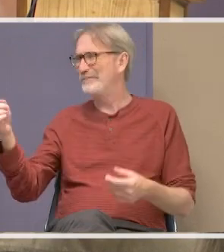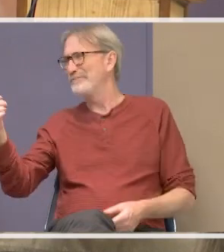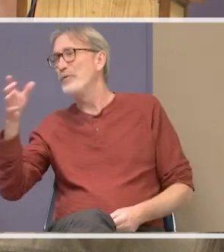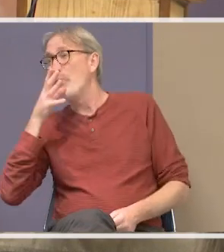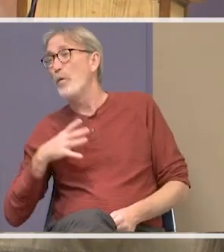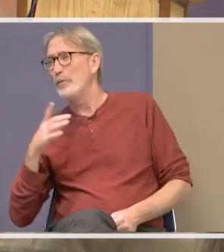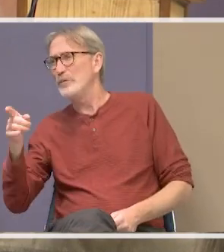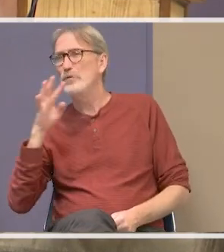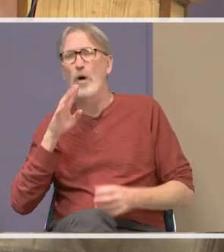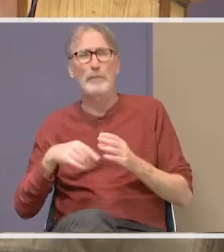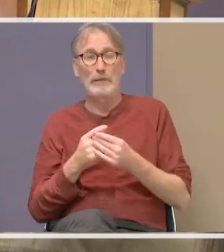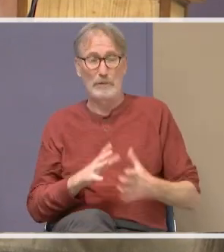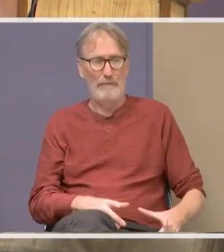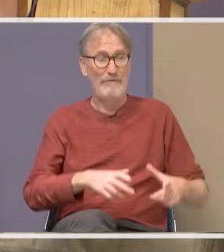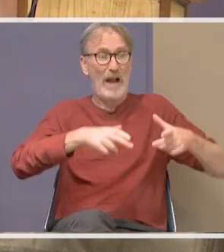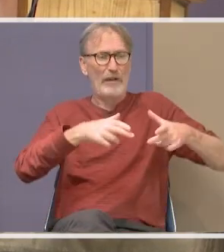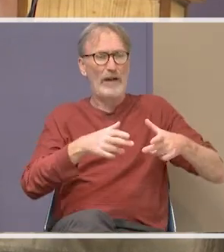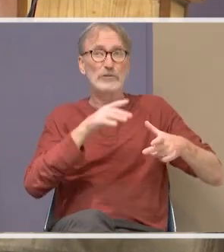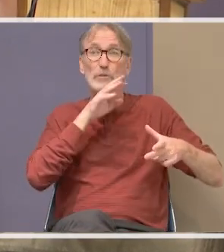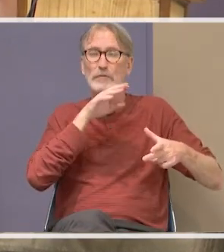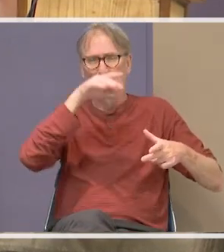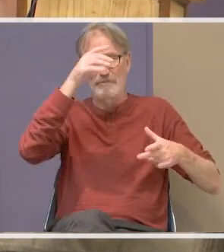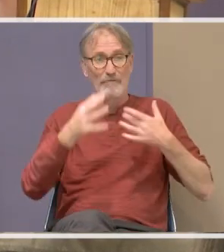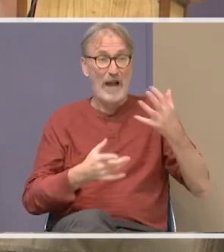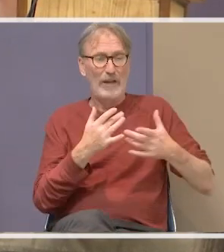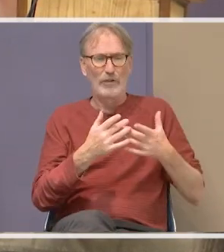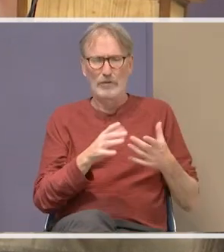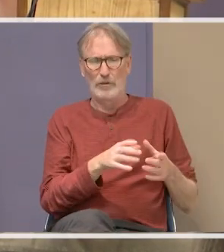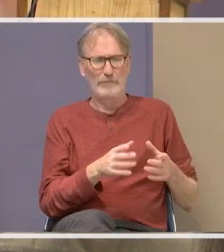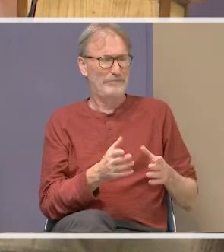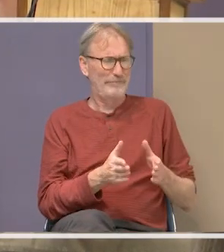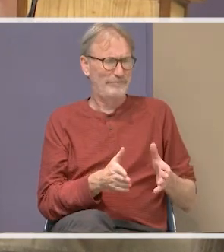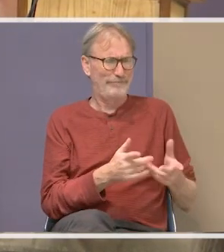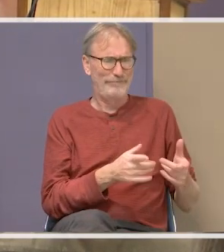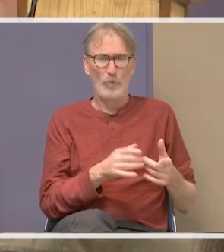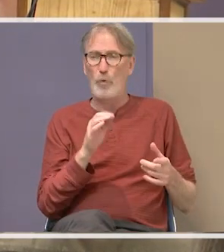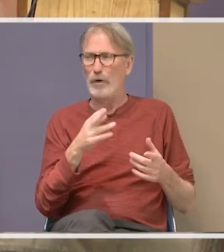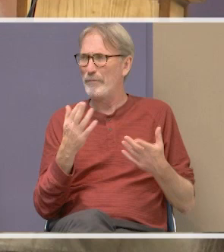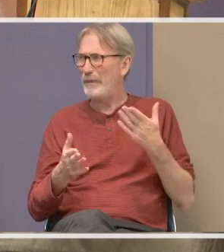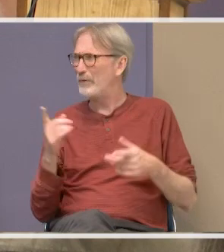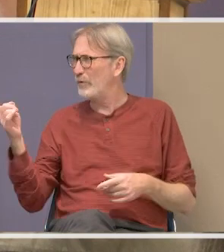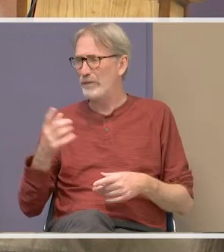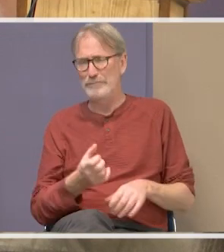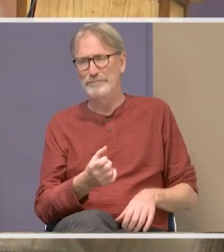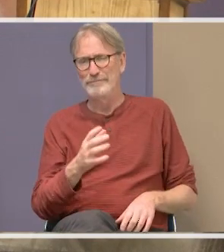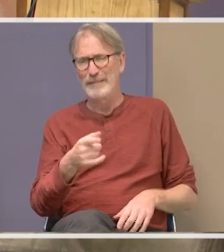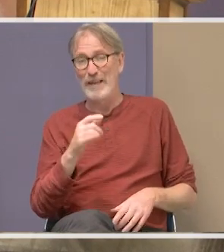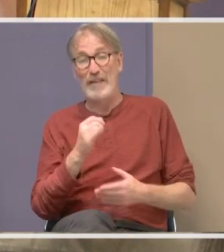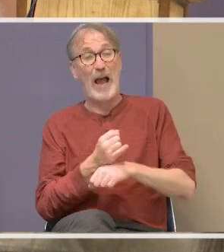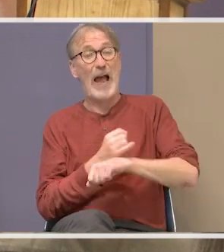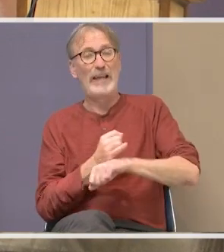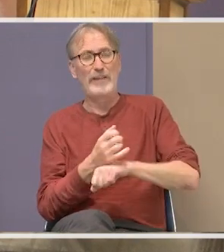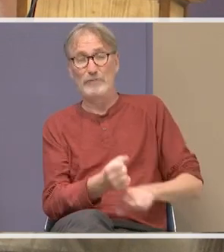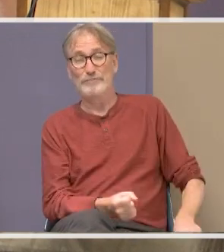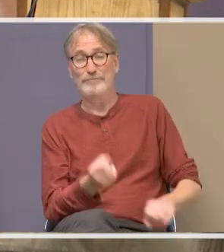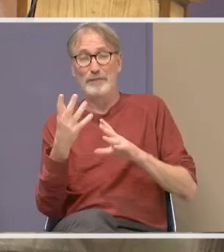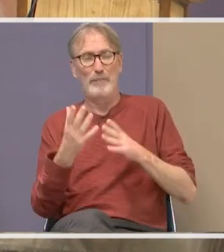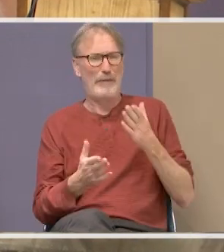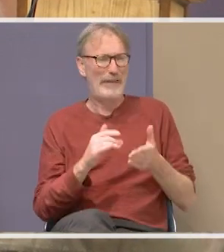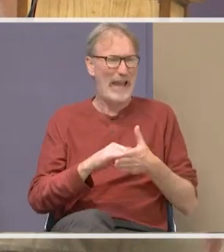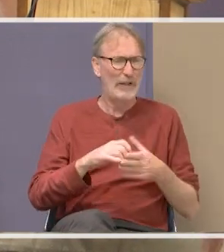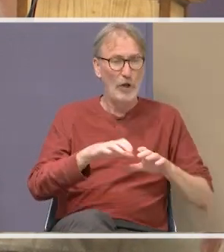about with the fire hydrant on the right-hand side, or even considering where you're taking out the island, whether that